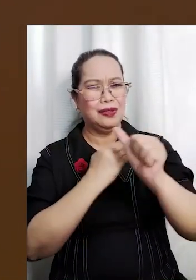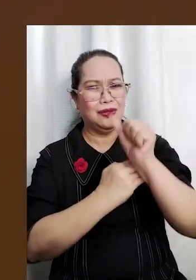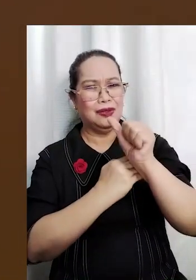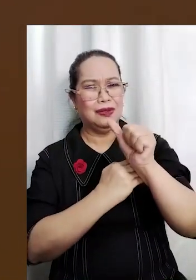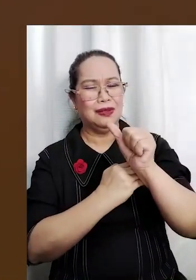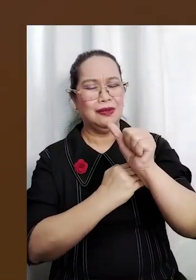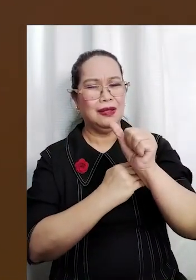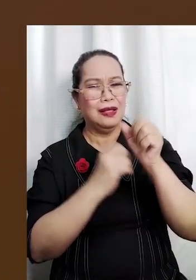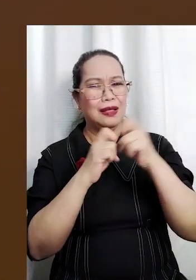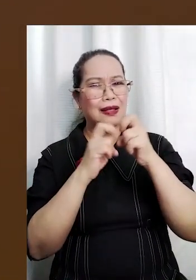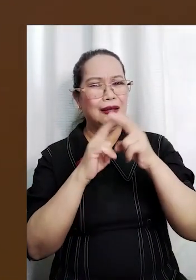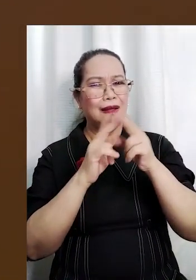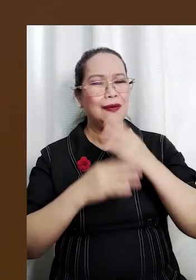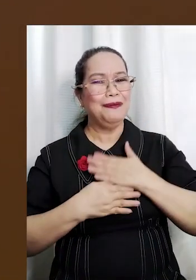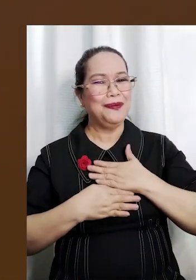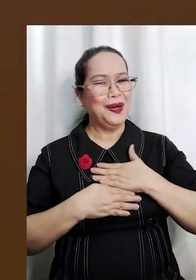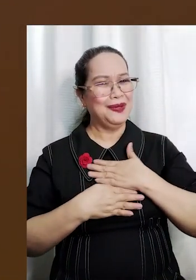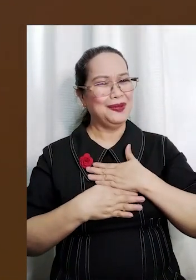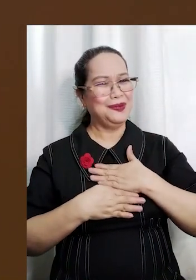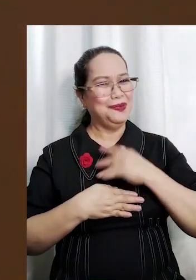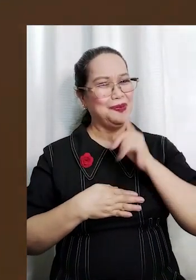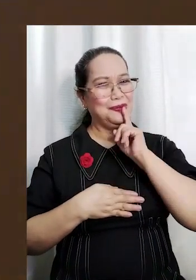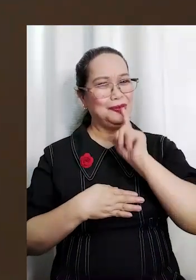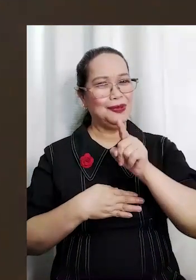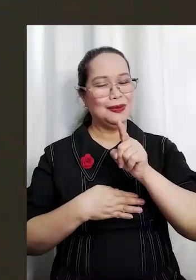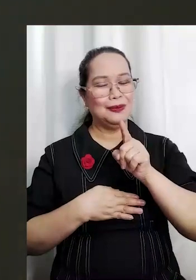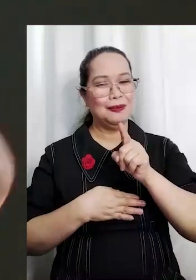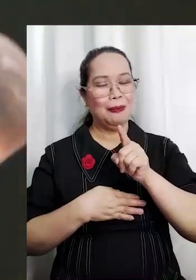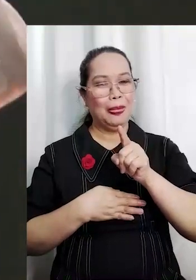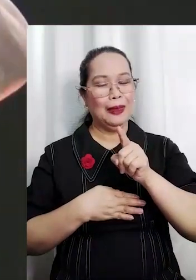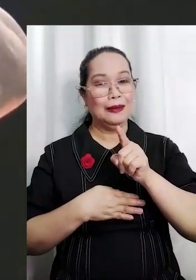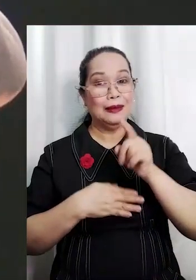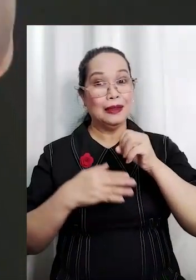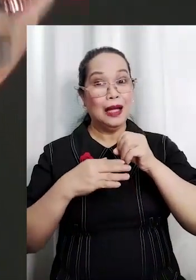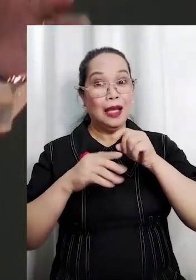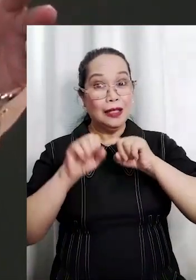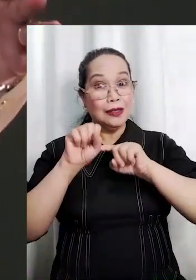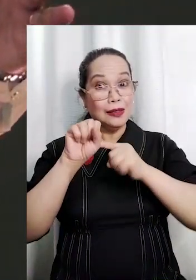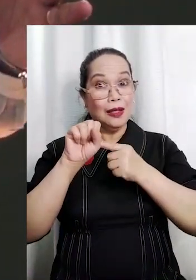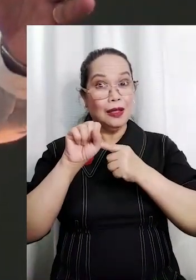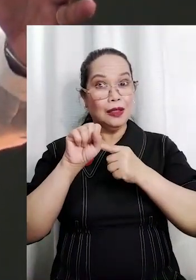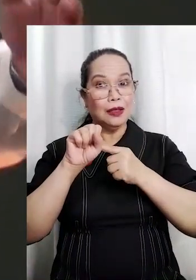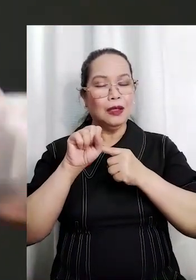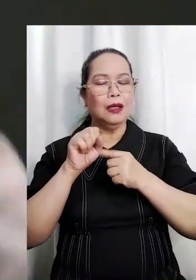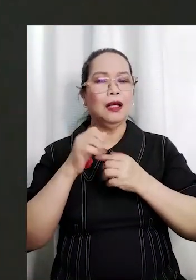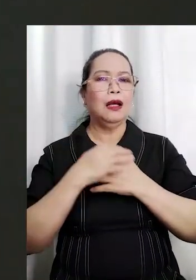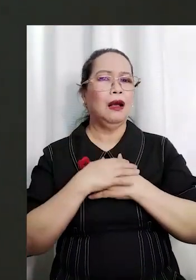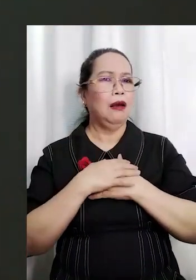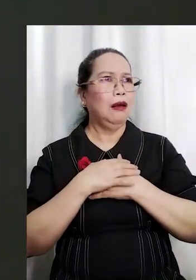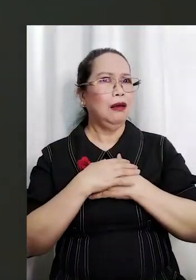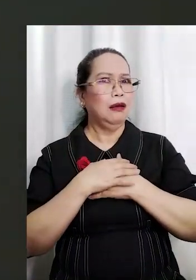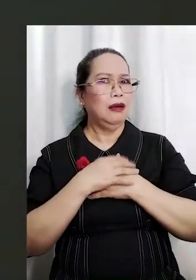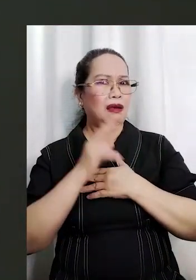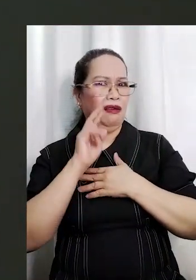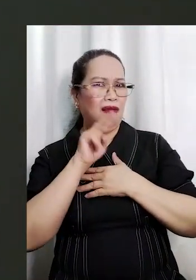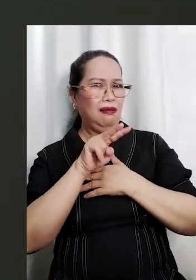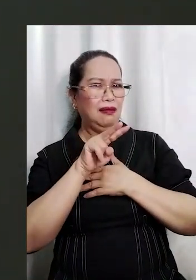In fact, it is even pleasurable. And at the outset of it, para namang walang